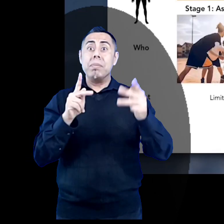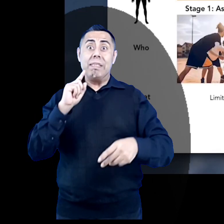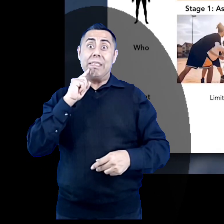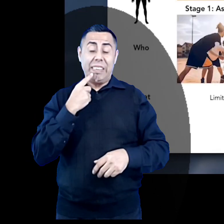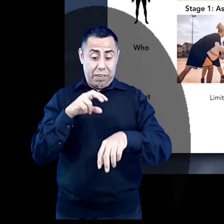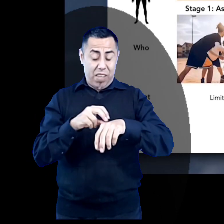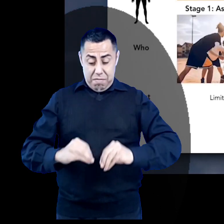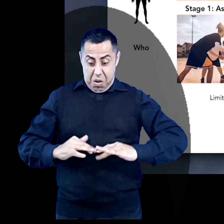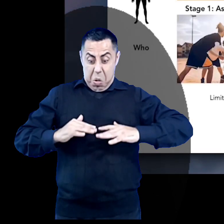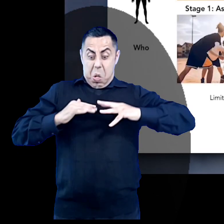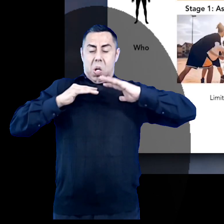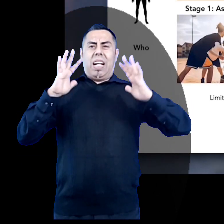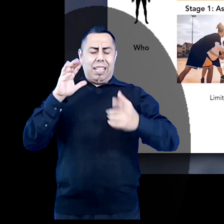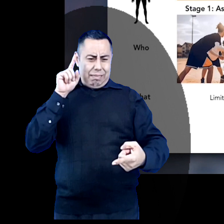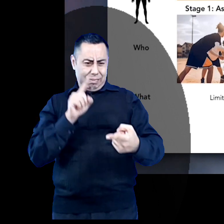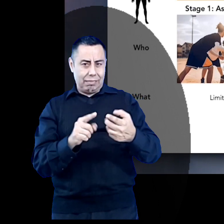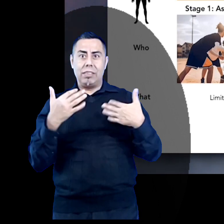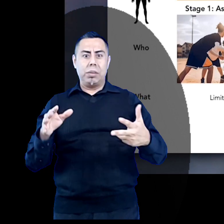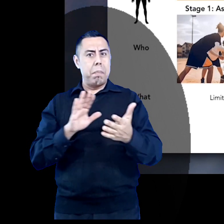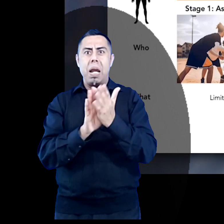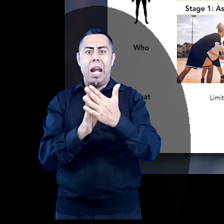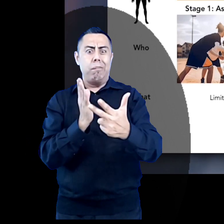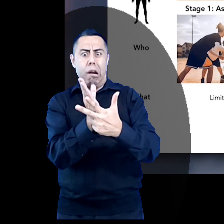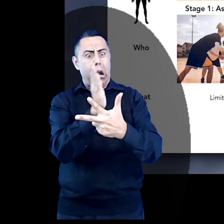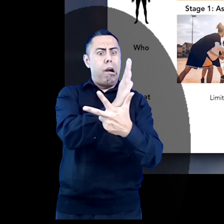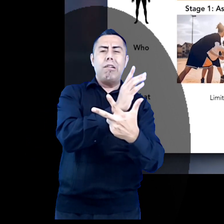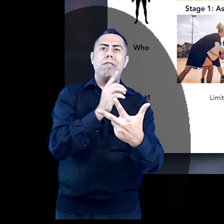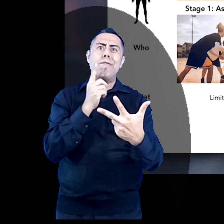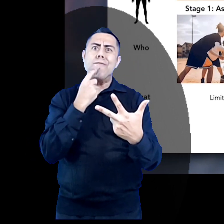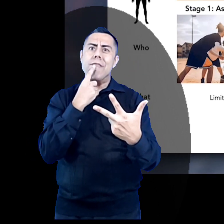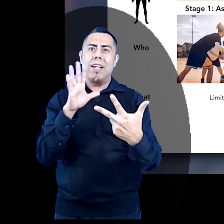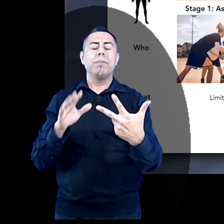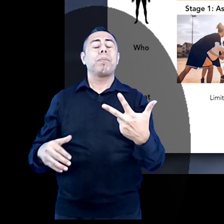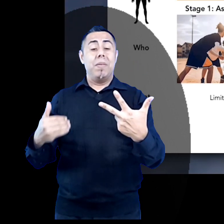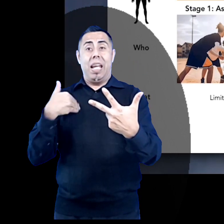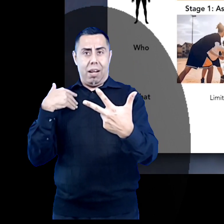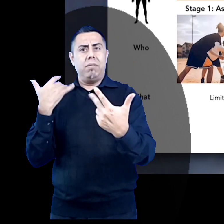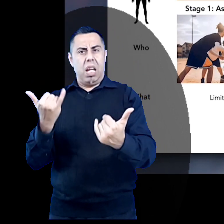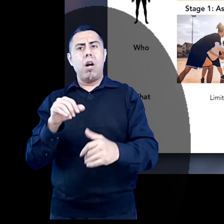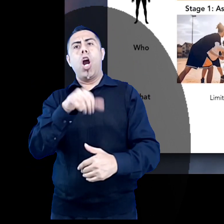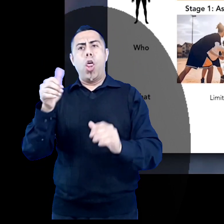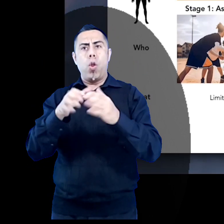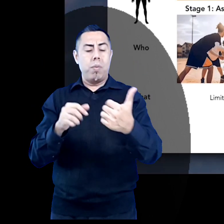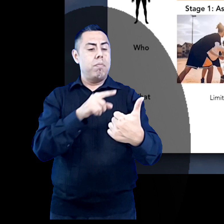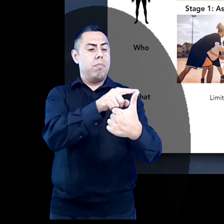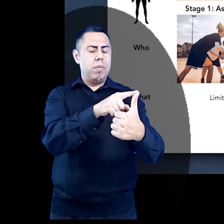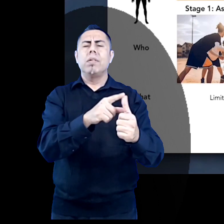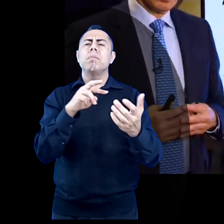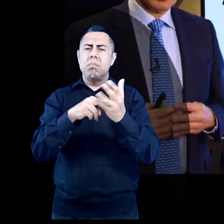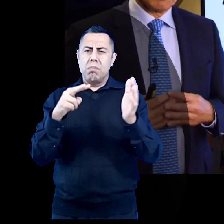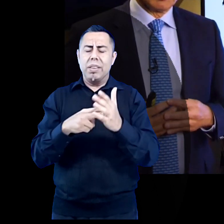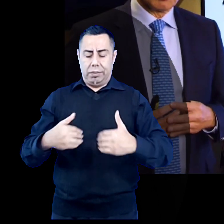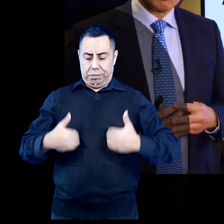go from orange to red. And then finally, there are these patients who are in full-blown SARS, the elderly, the pre-existing